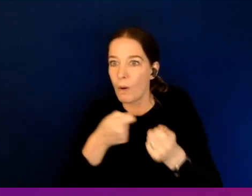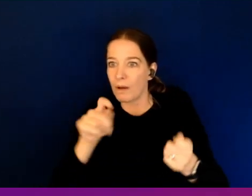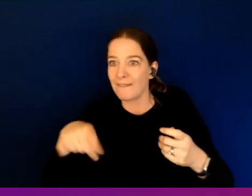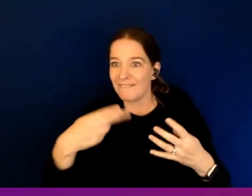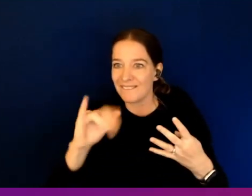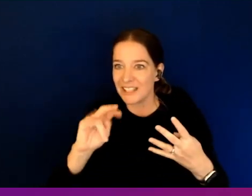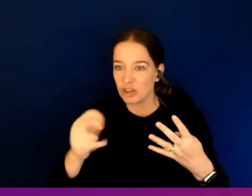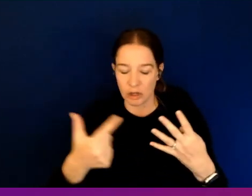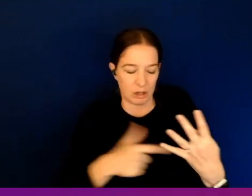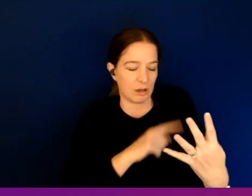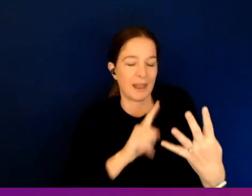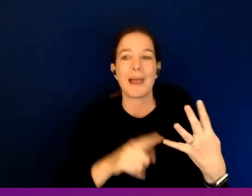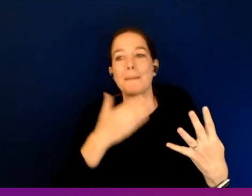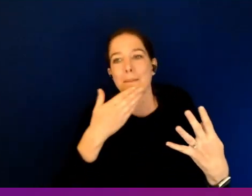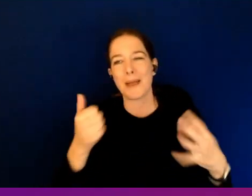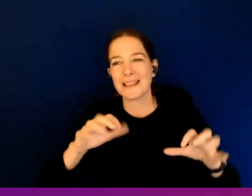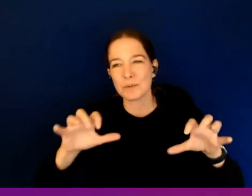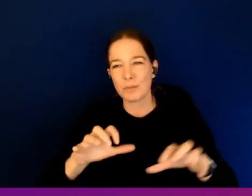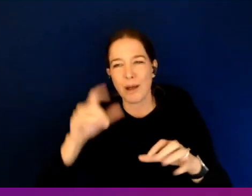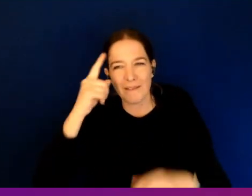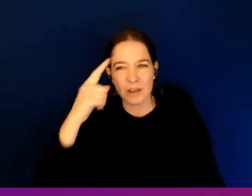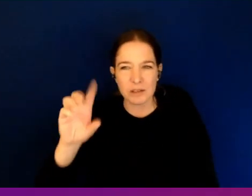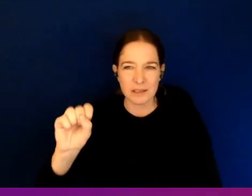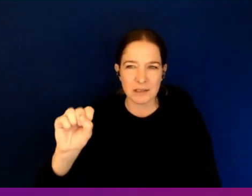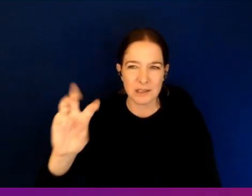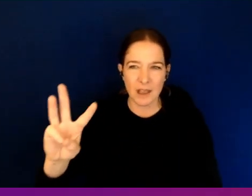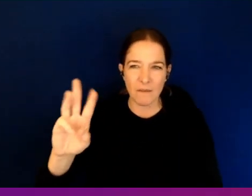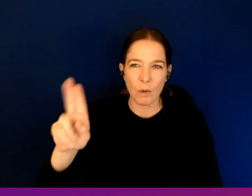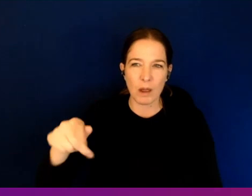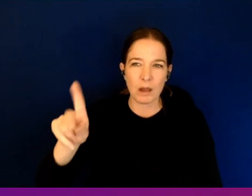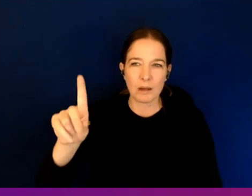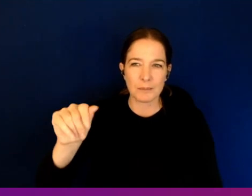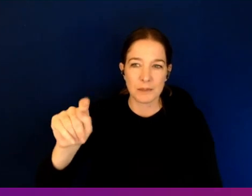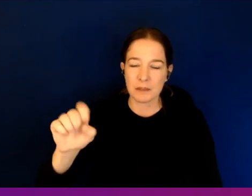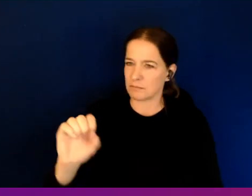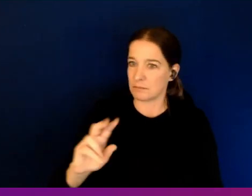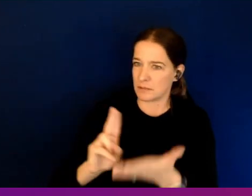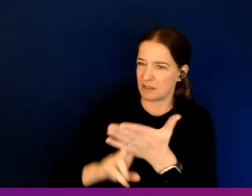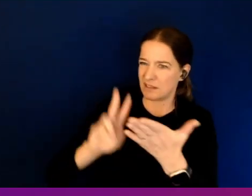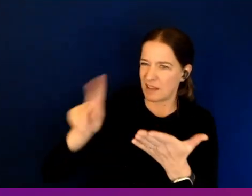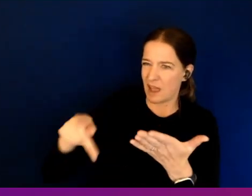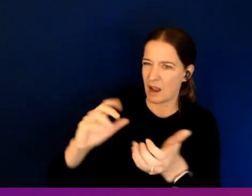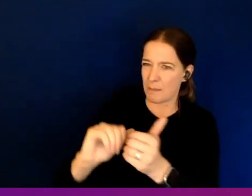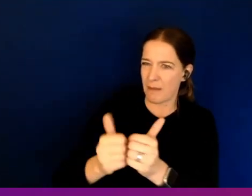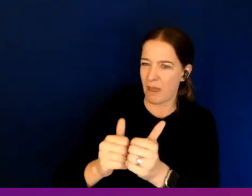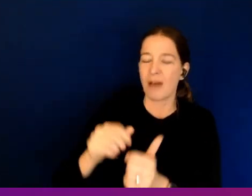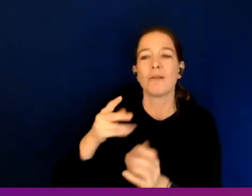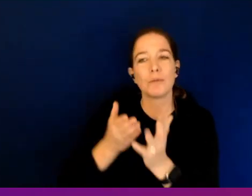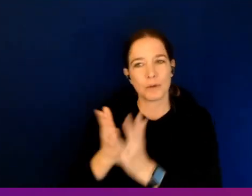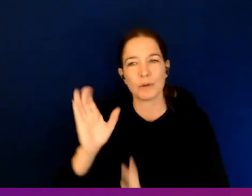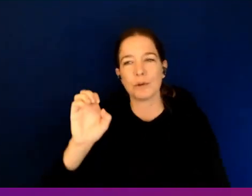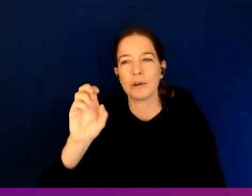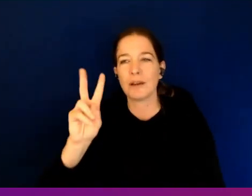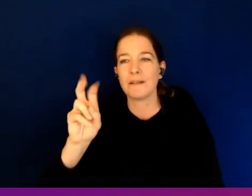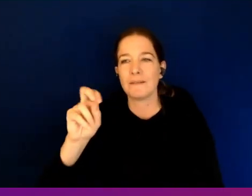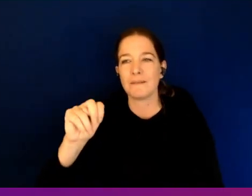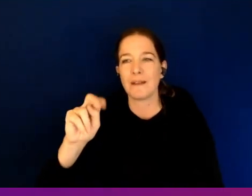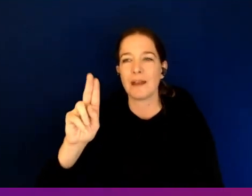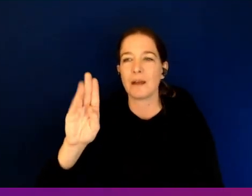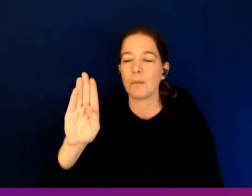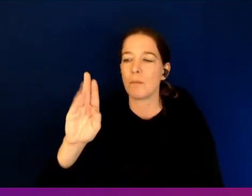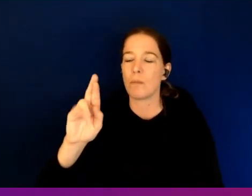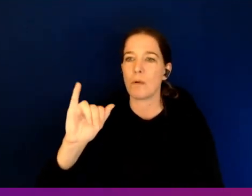best practices for software updates. You could sign up for them through the Eventbrite, just like you did this